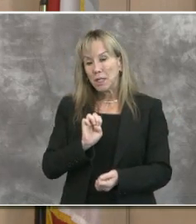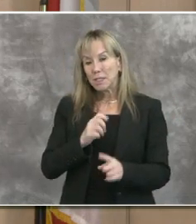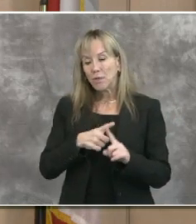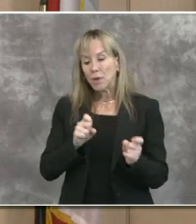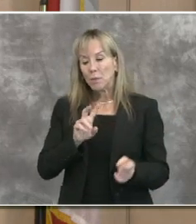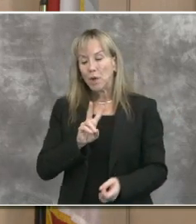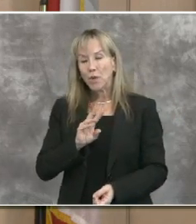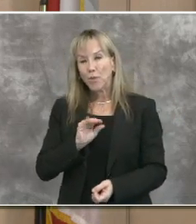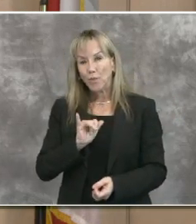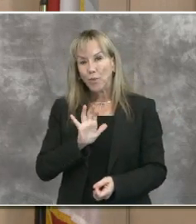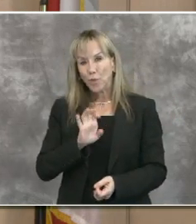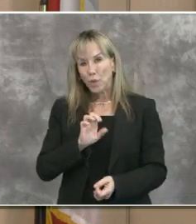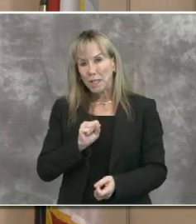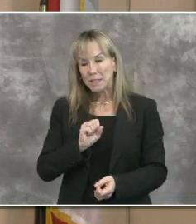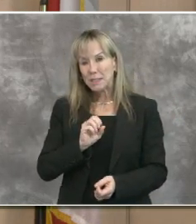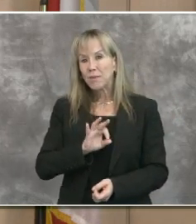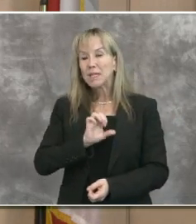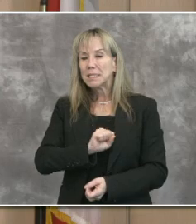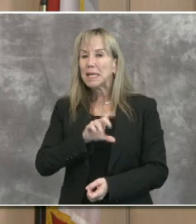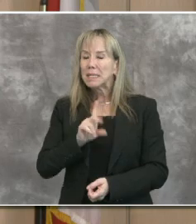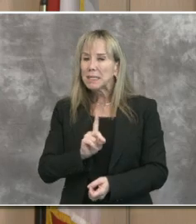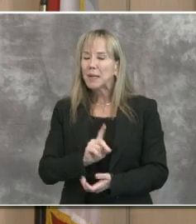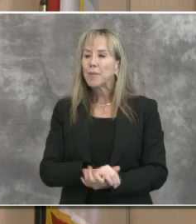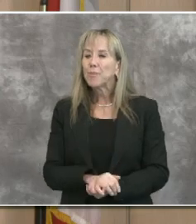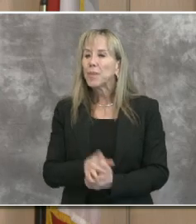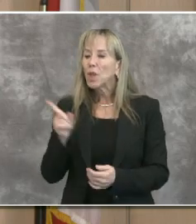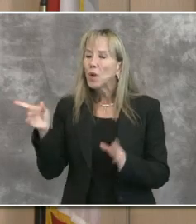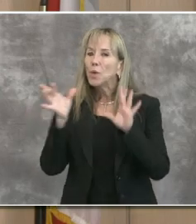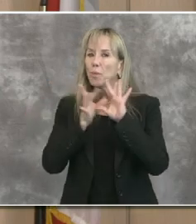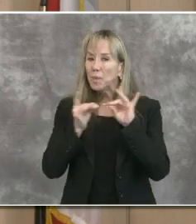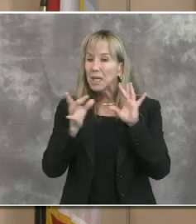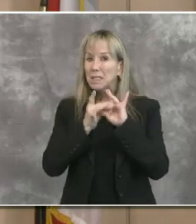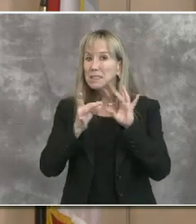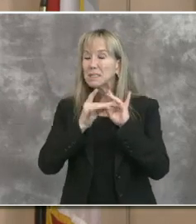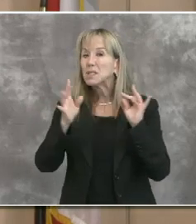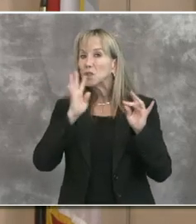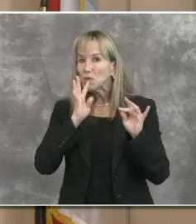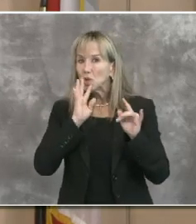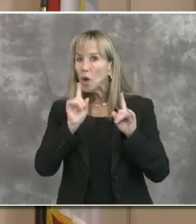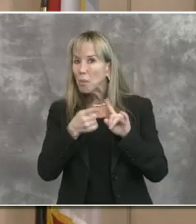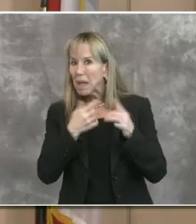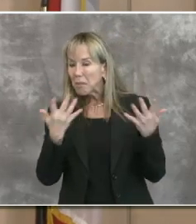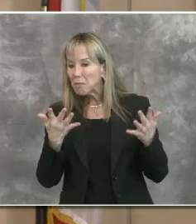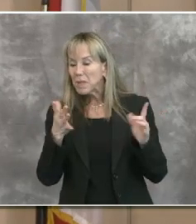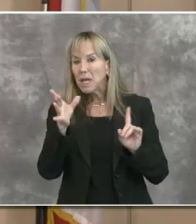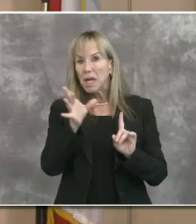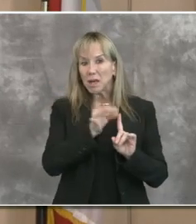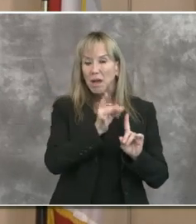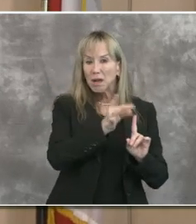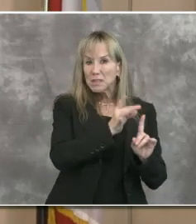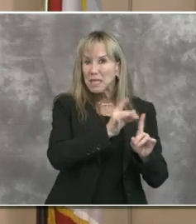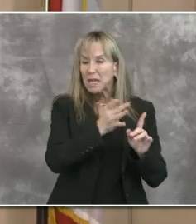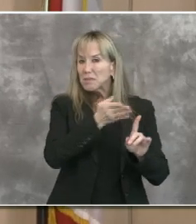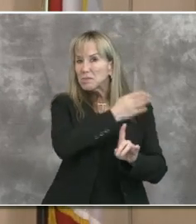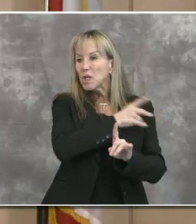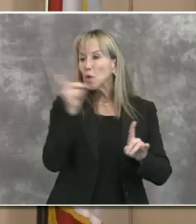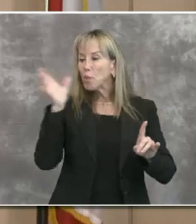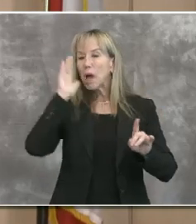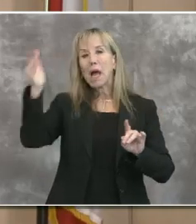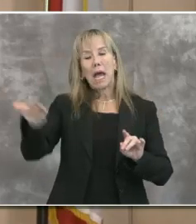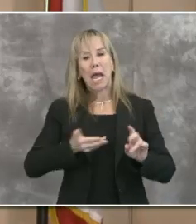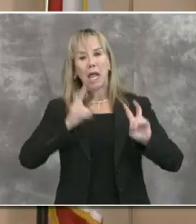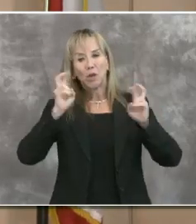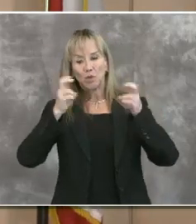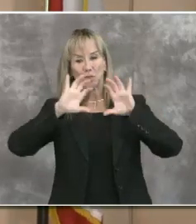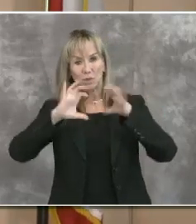mentioned this morning an action plan related to contact tracing and a surge in staff. Can you tell us how many people you're planning to hire, whether they'll